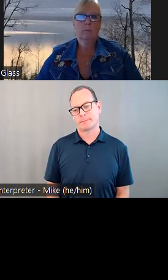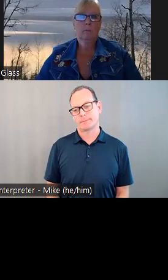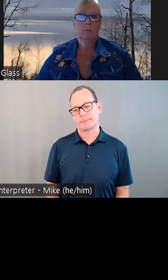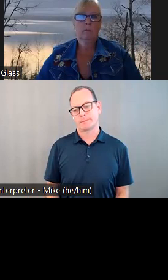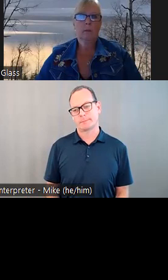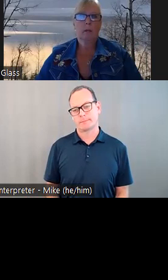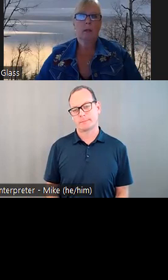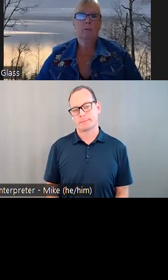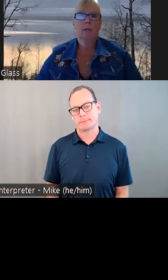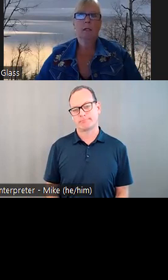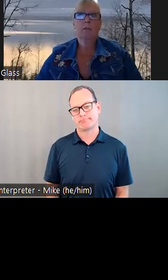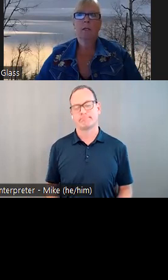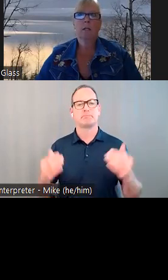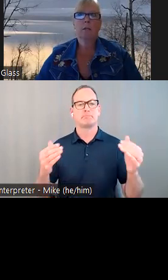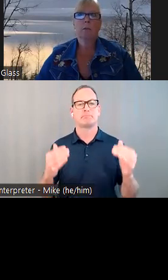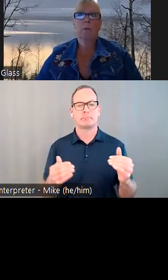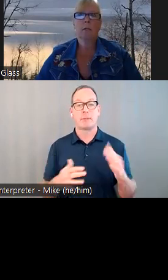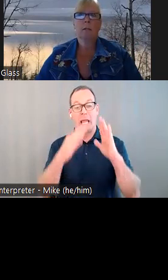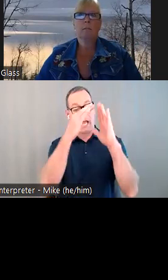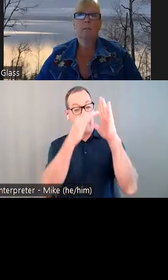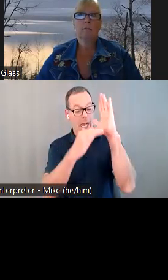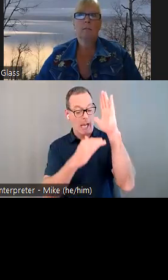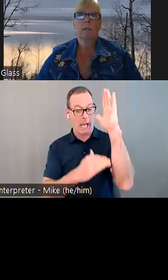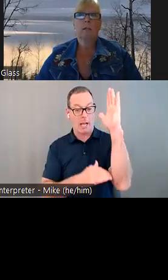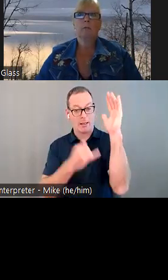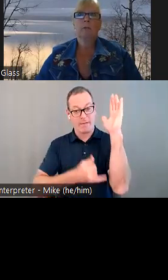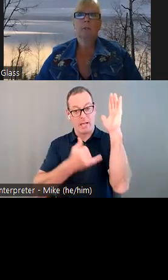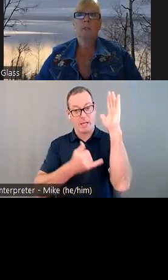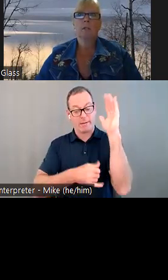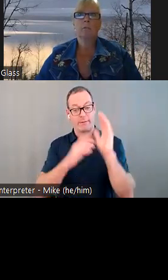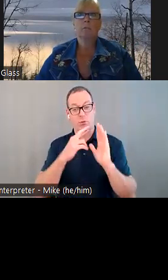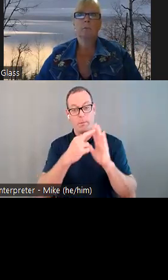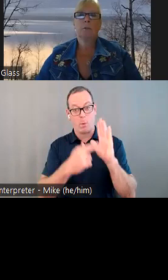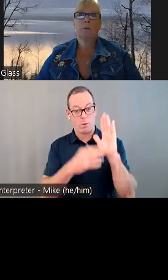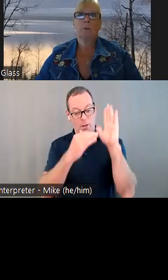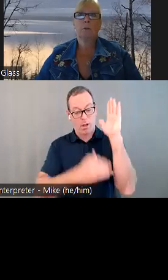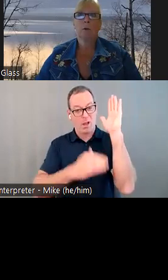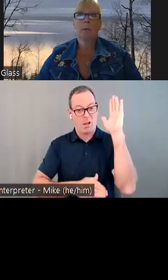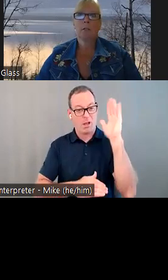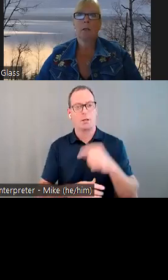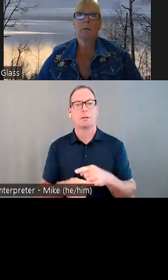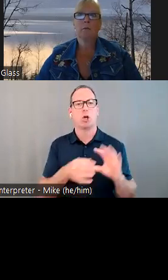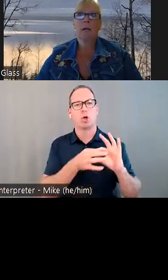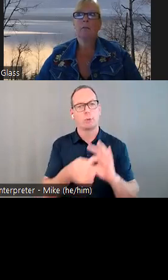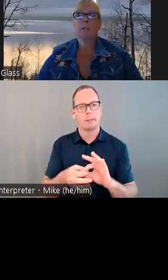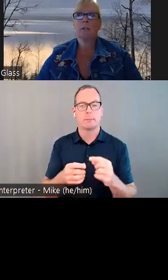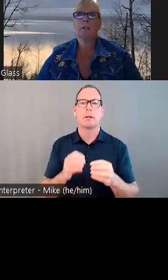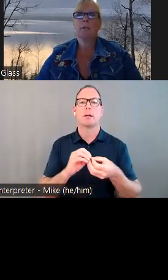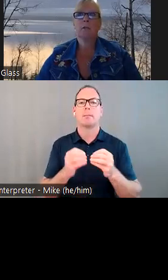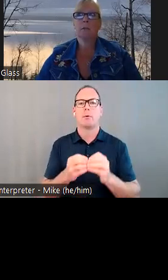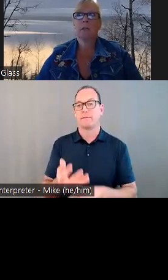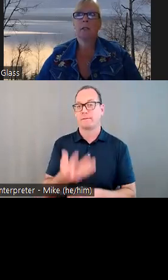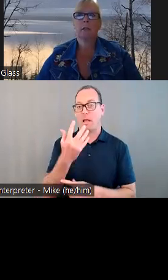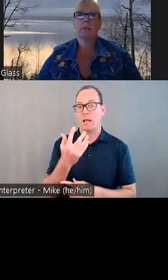And then finally, at the very end of the report, referring to to core measure number 5 is learners